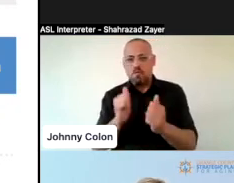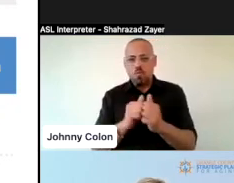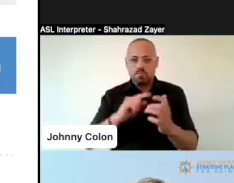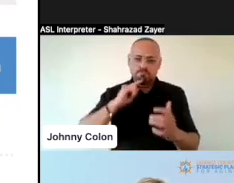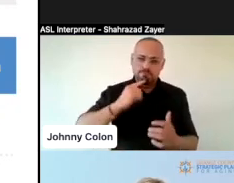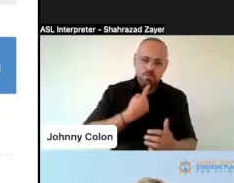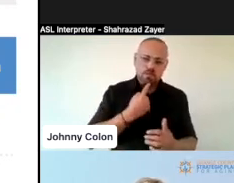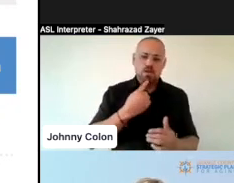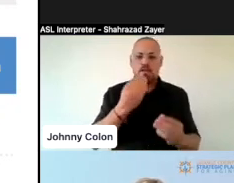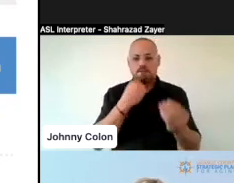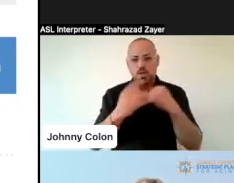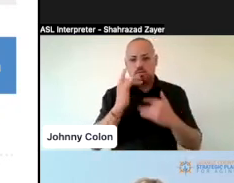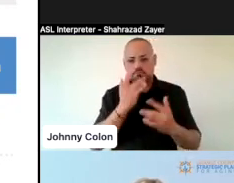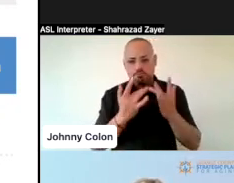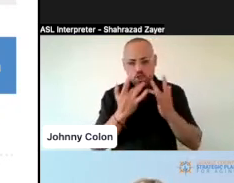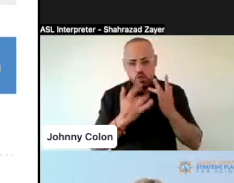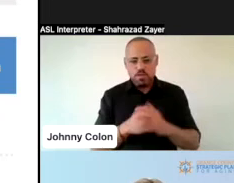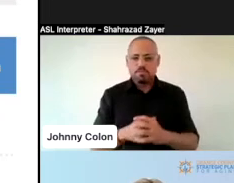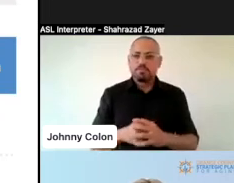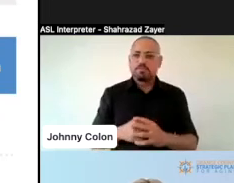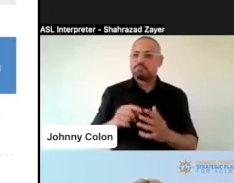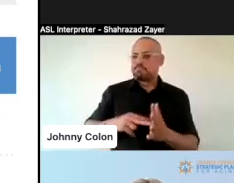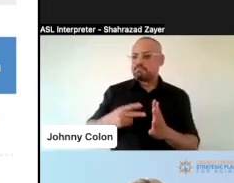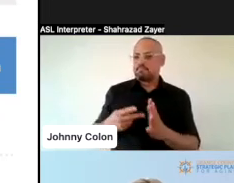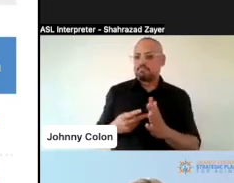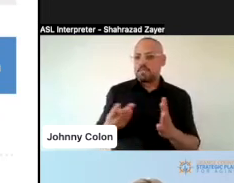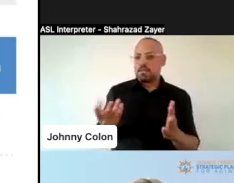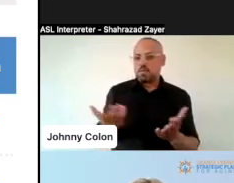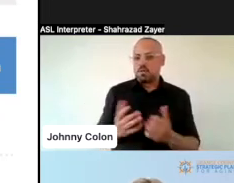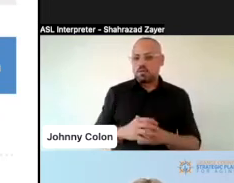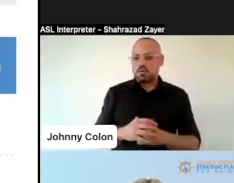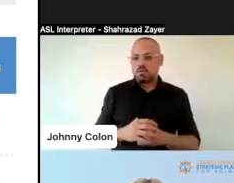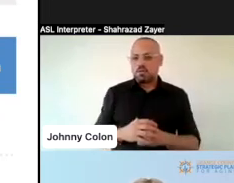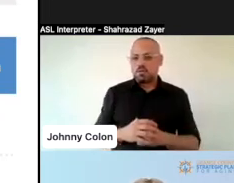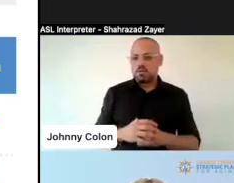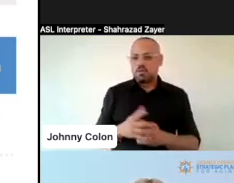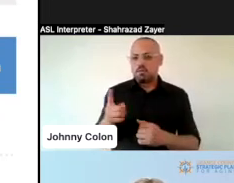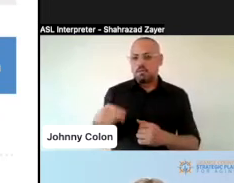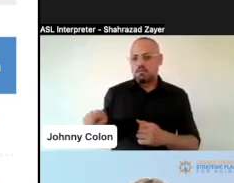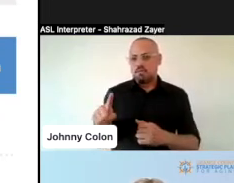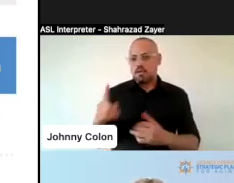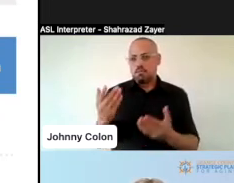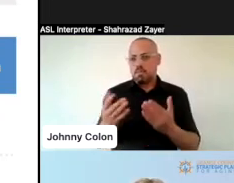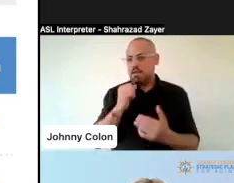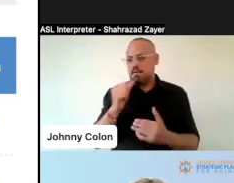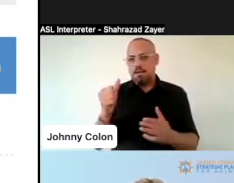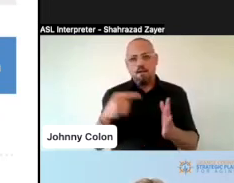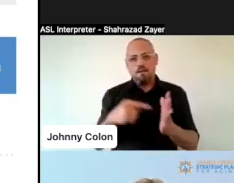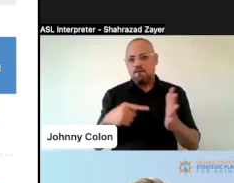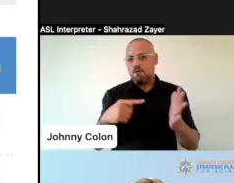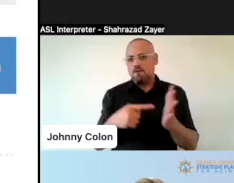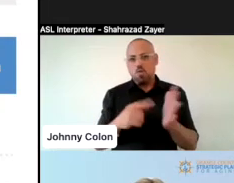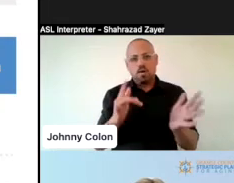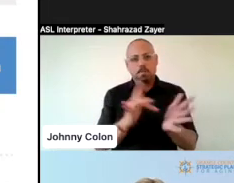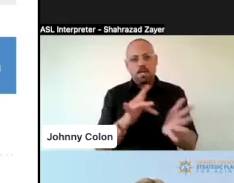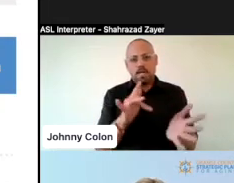insecurity. And what that means is they may not be able to afford their